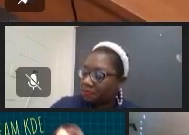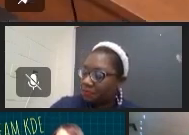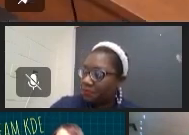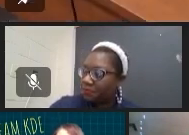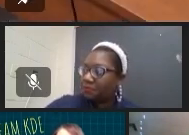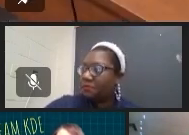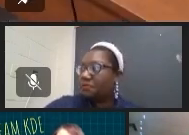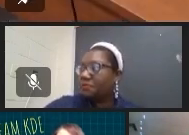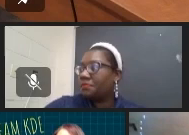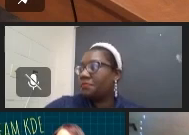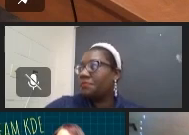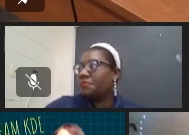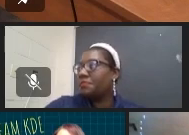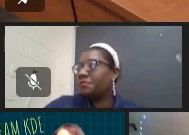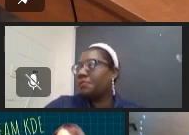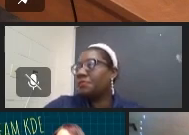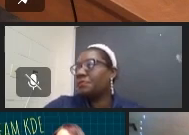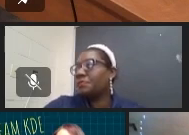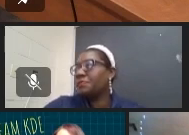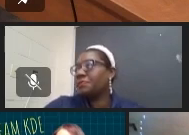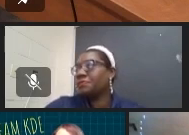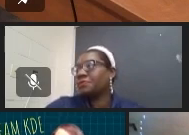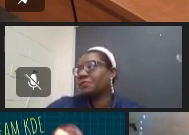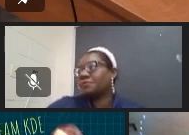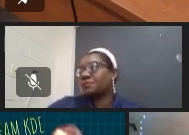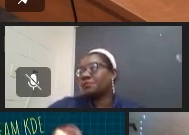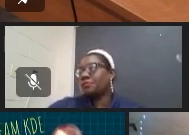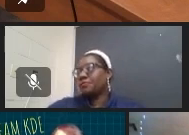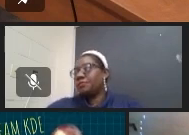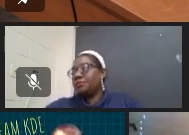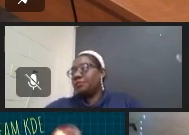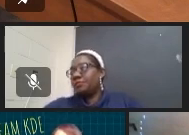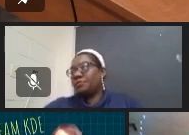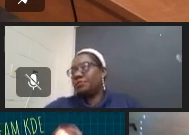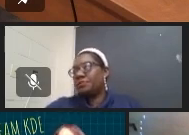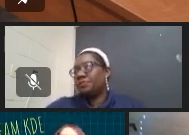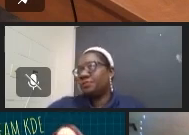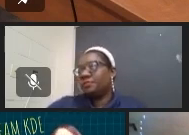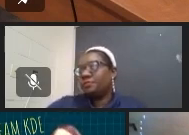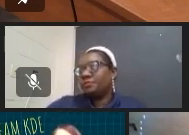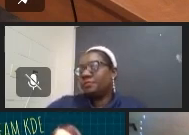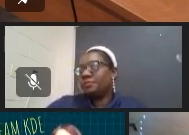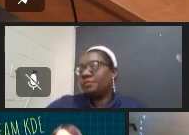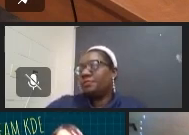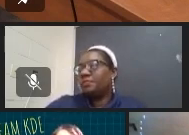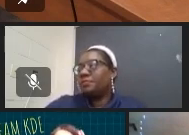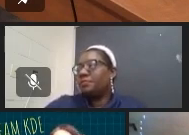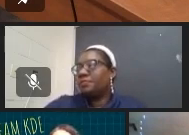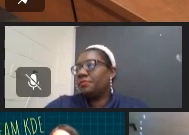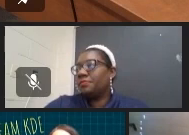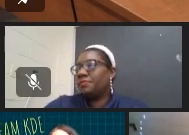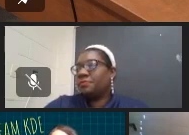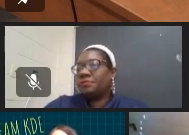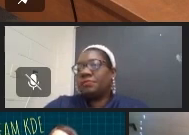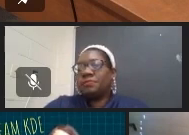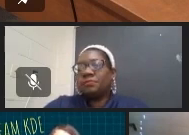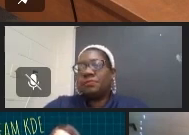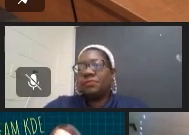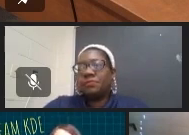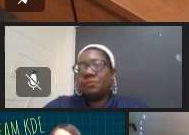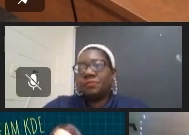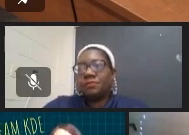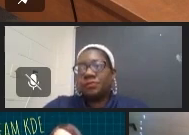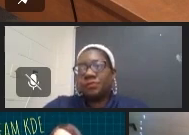County. And I want to echo also Kenita and Sarah. I joined this team because I want to be